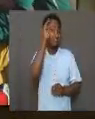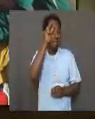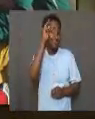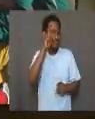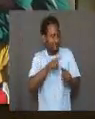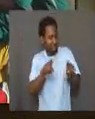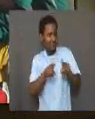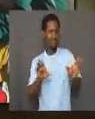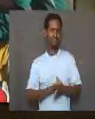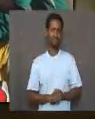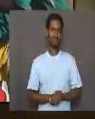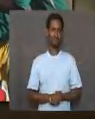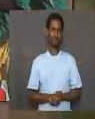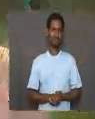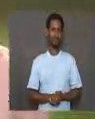cultural differences.